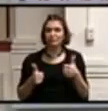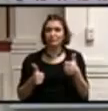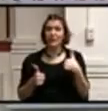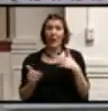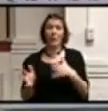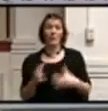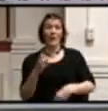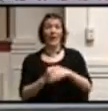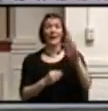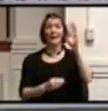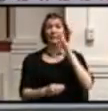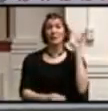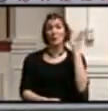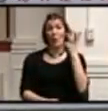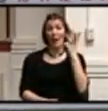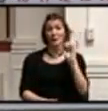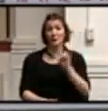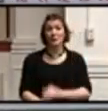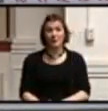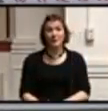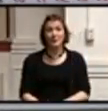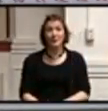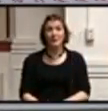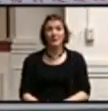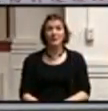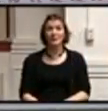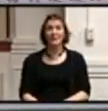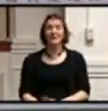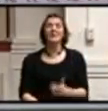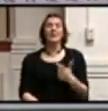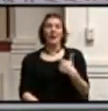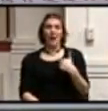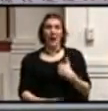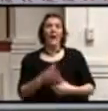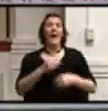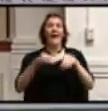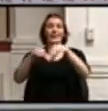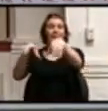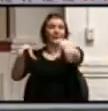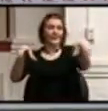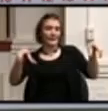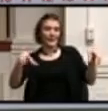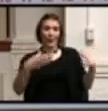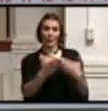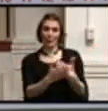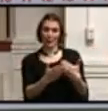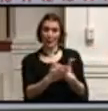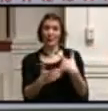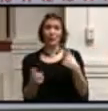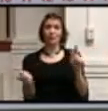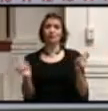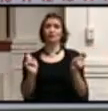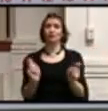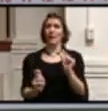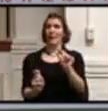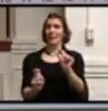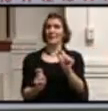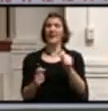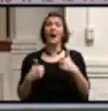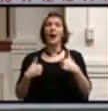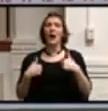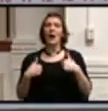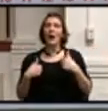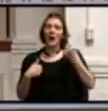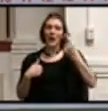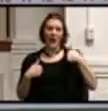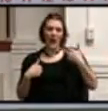add a beer and wine license. I've built a counter there and just trying to change it a little. I don't want it to